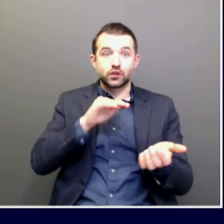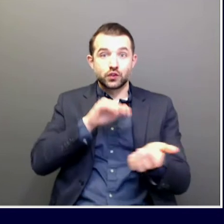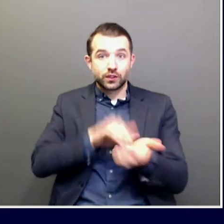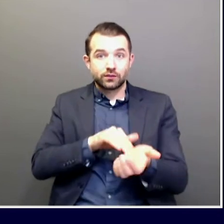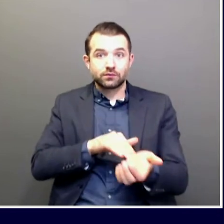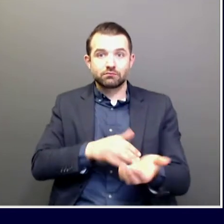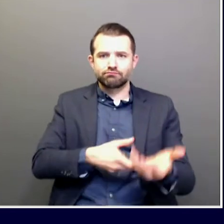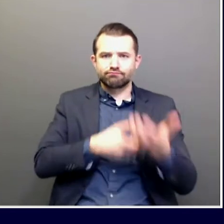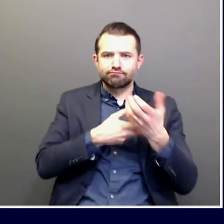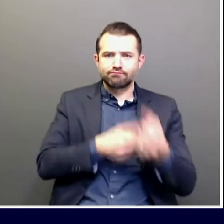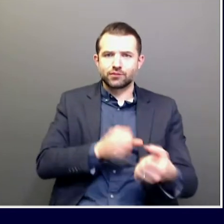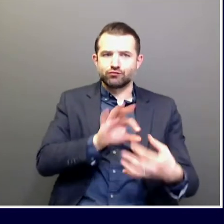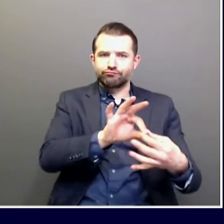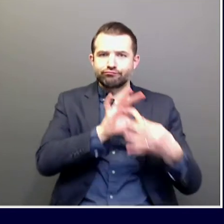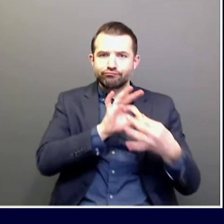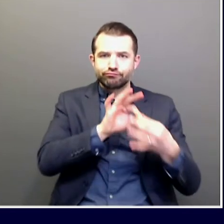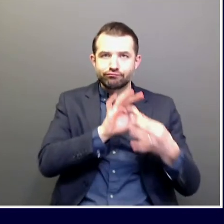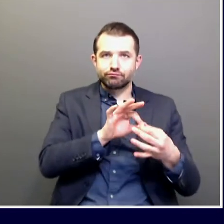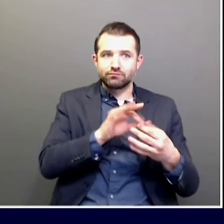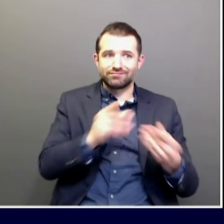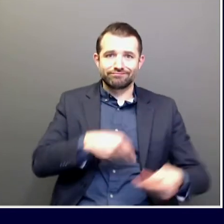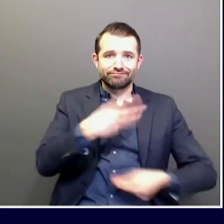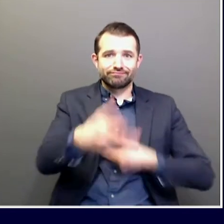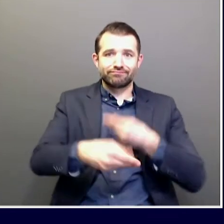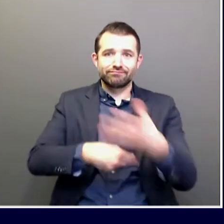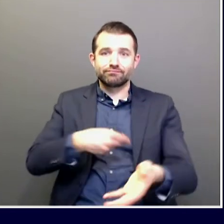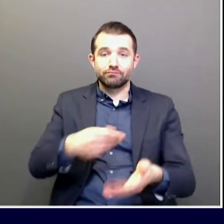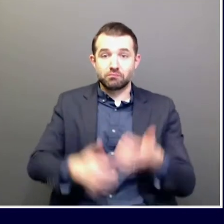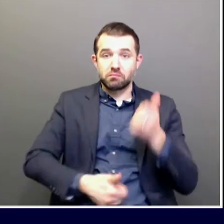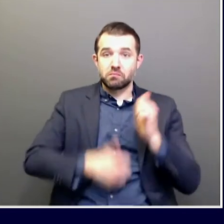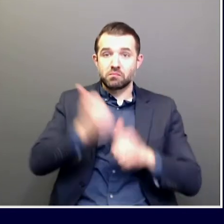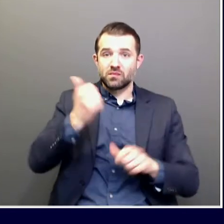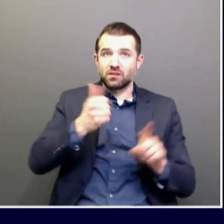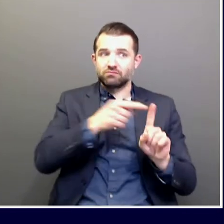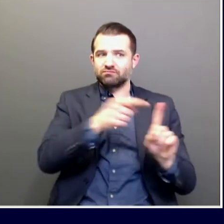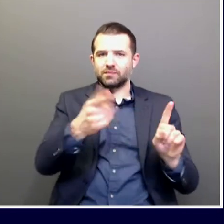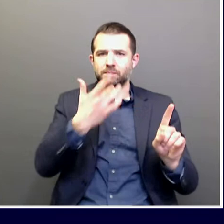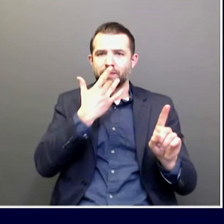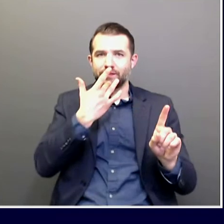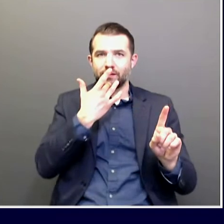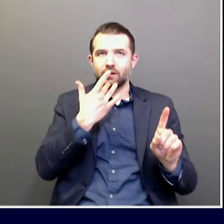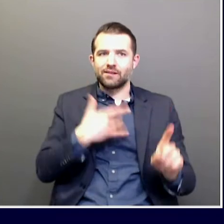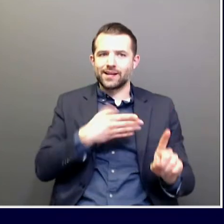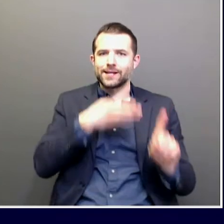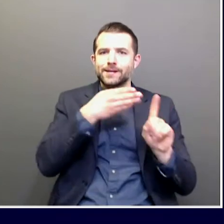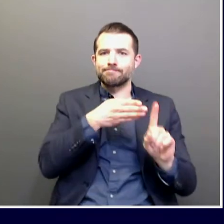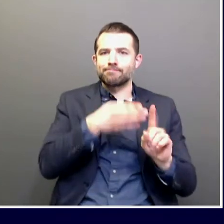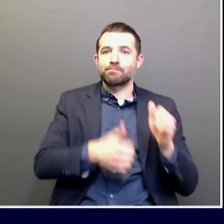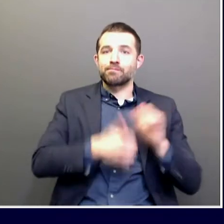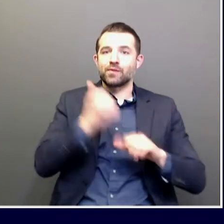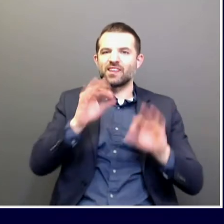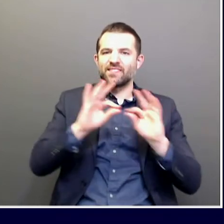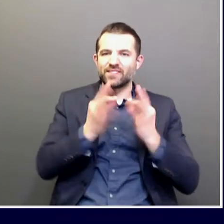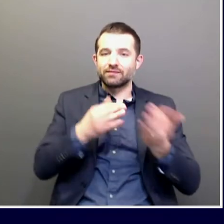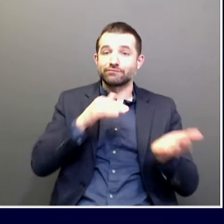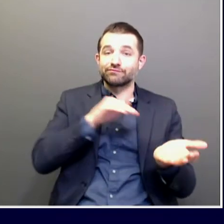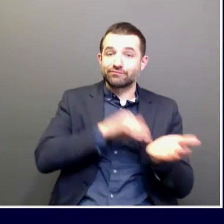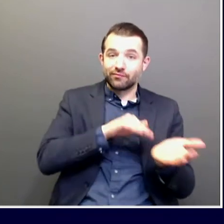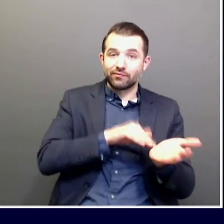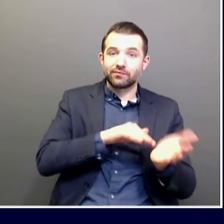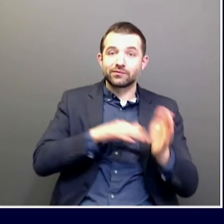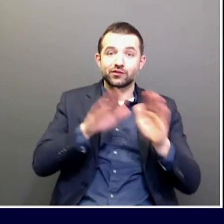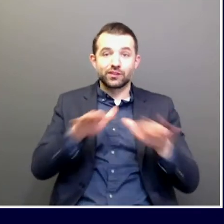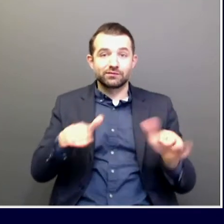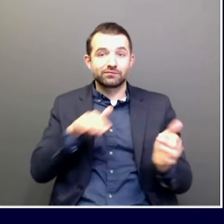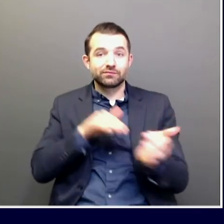has been working with the existing locations in Maine where vaccines have been offered for over a year now. I'm talking about the Marshalls down in